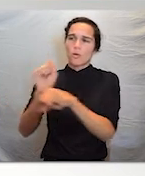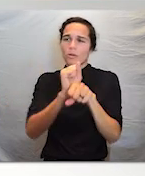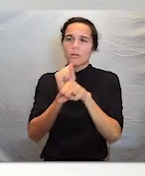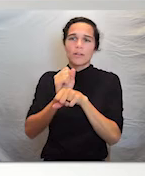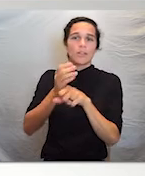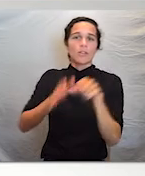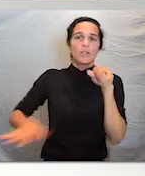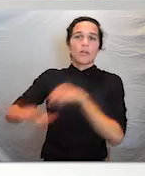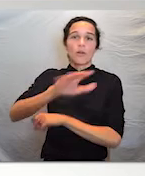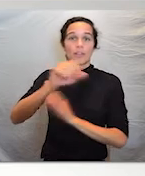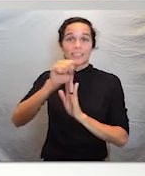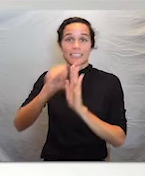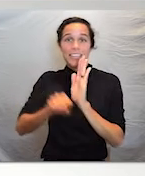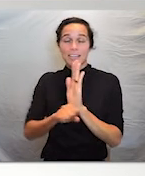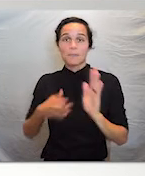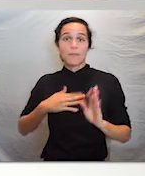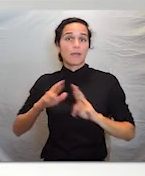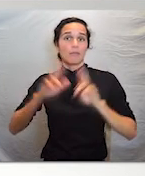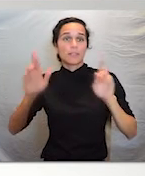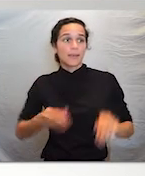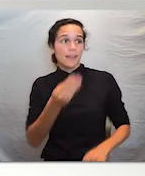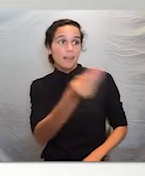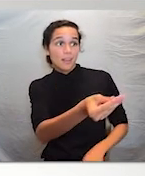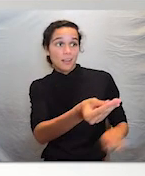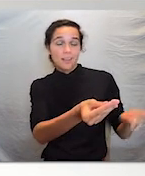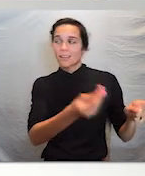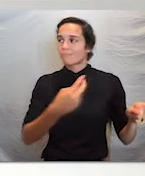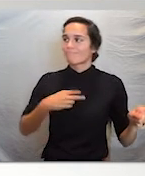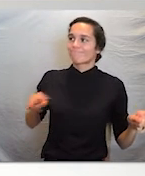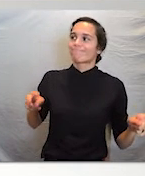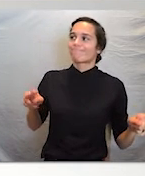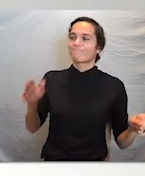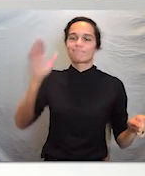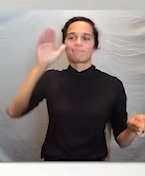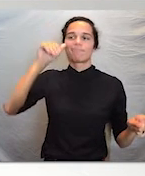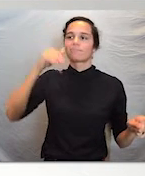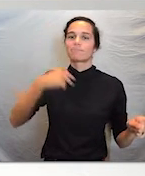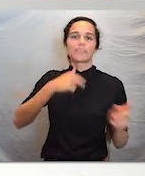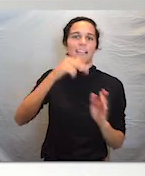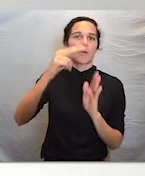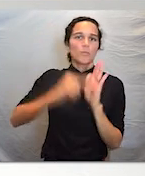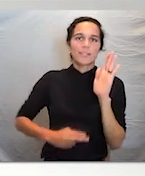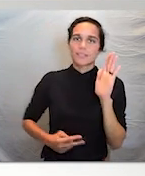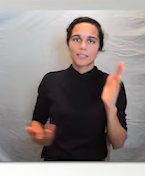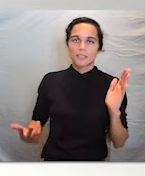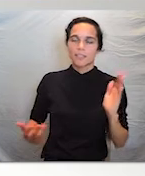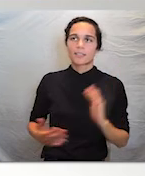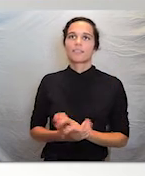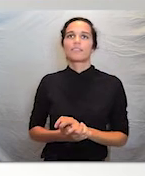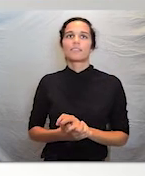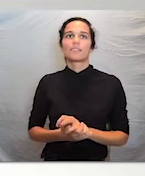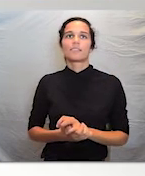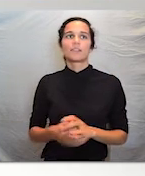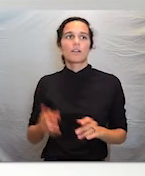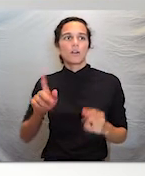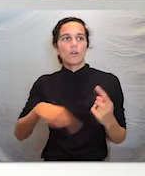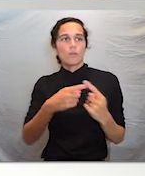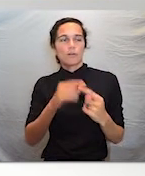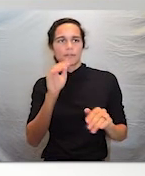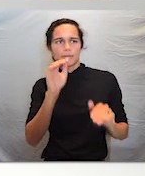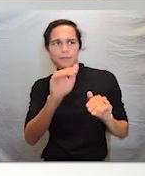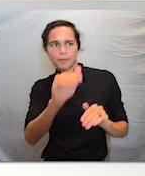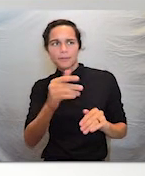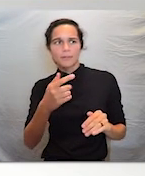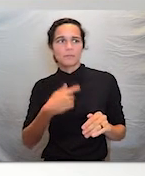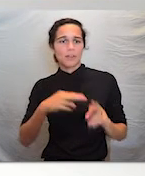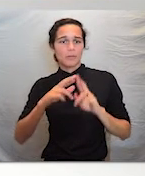resume. They wouldn't read my resume. They would, when I go to meet them and give my resume, they